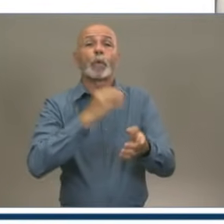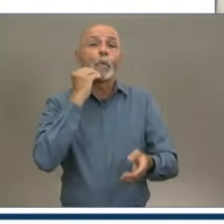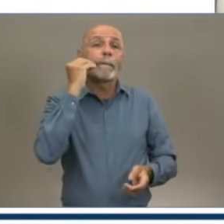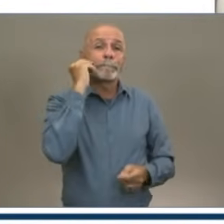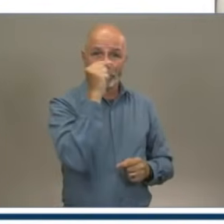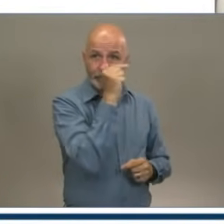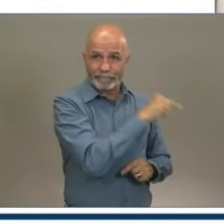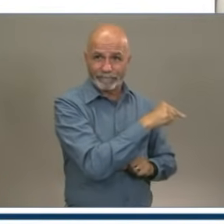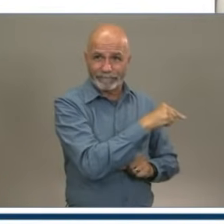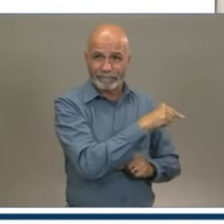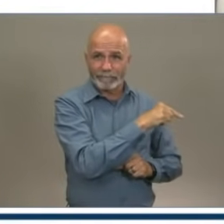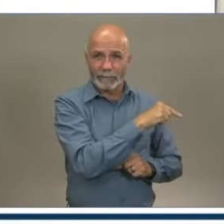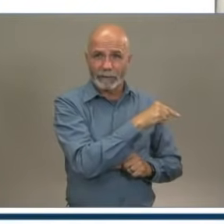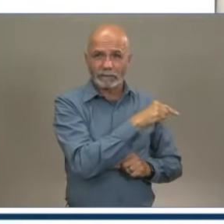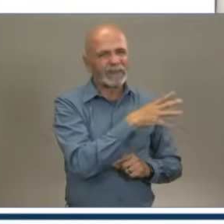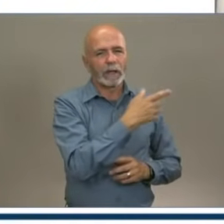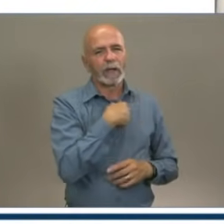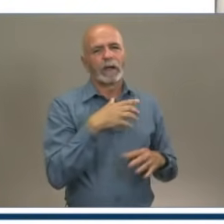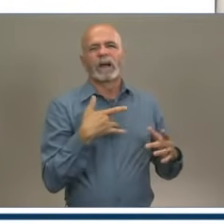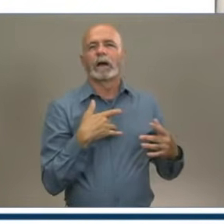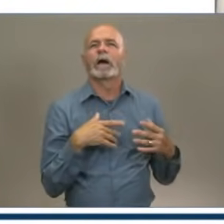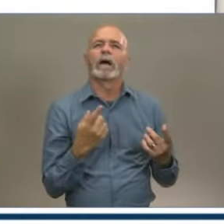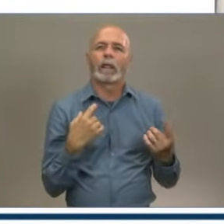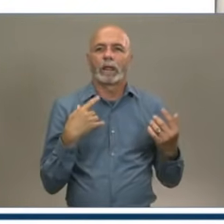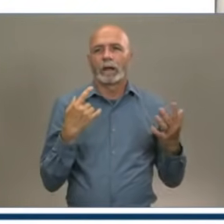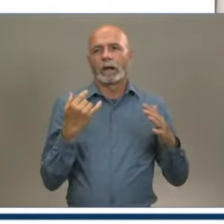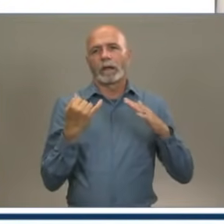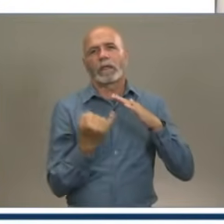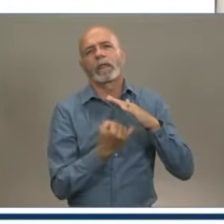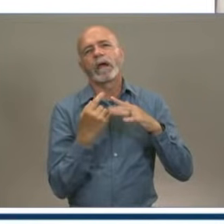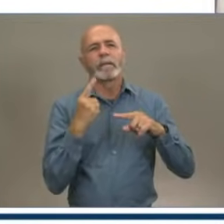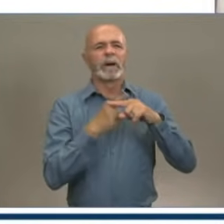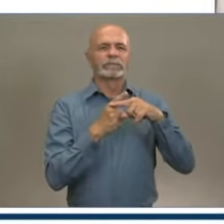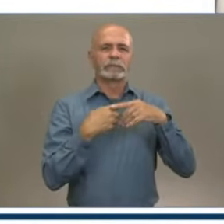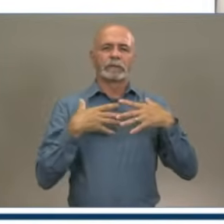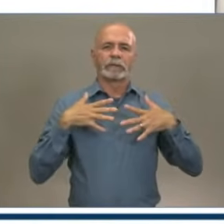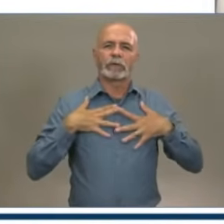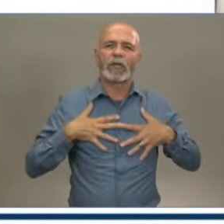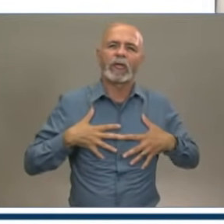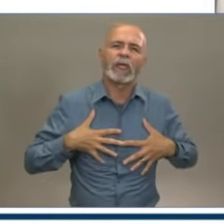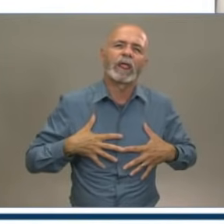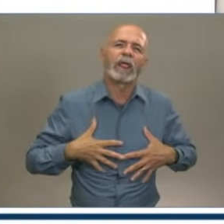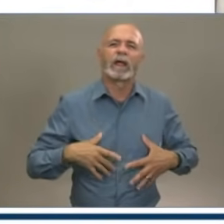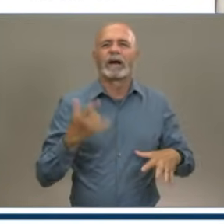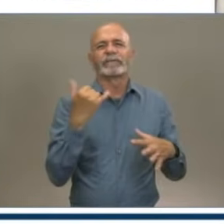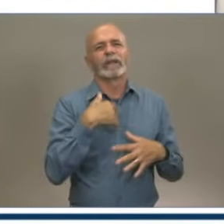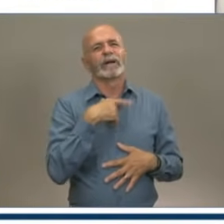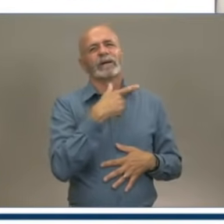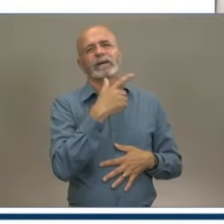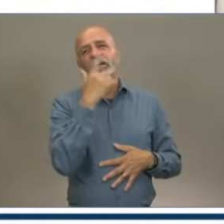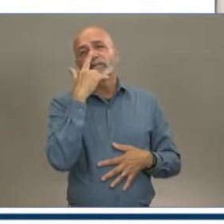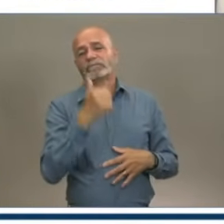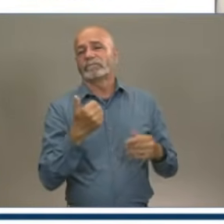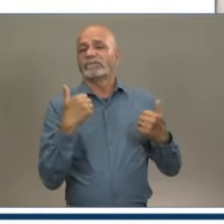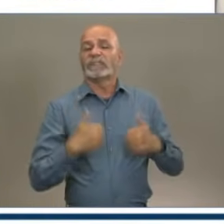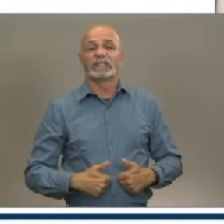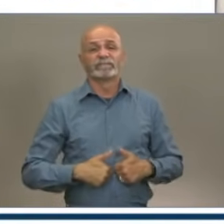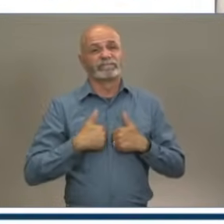irreparable mental and physical health degradation and may even have shorter lifespans now as a result of what they've been